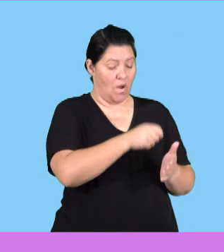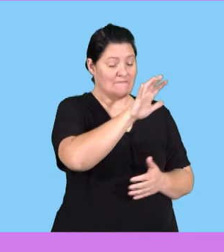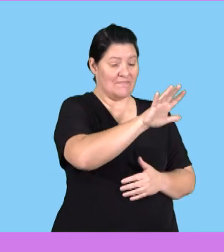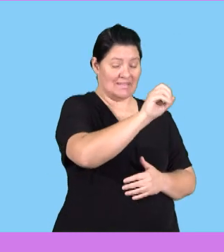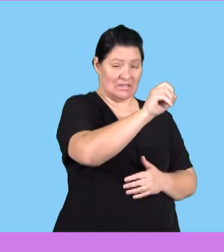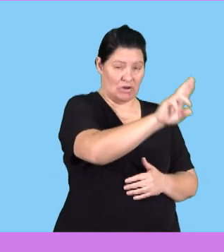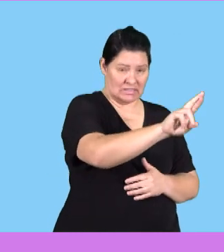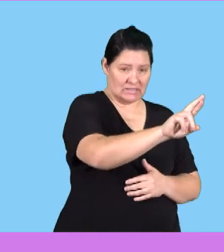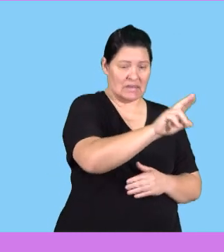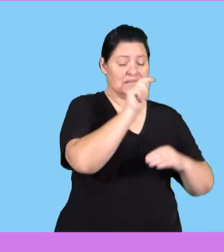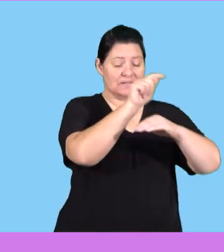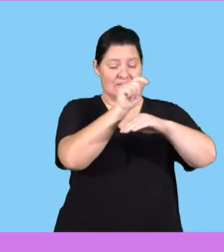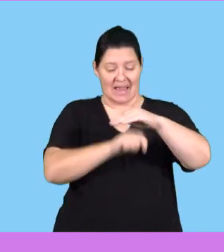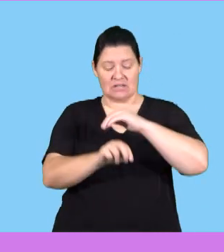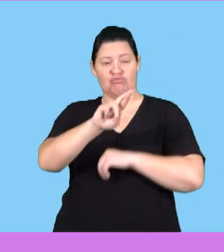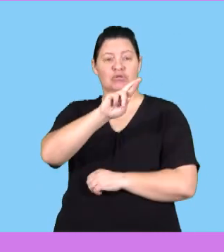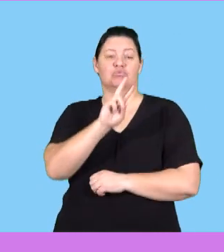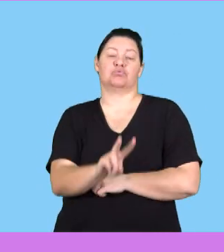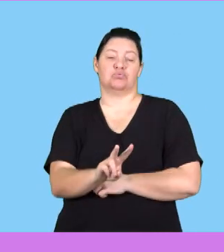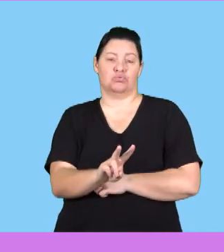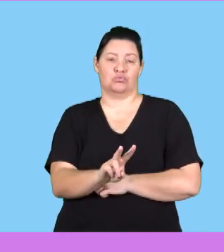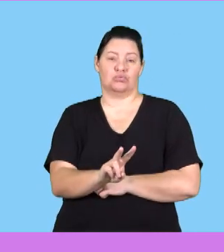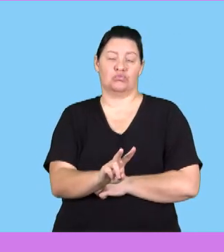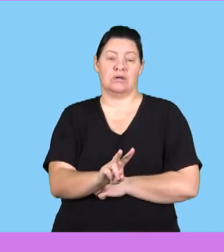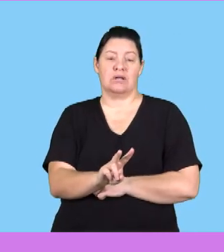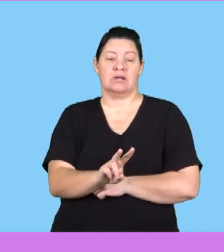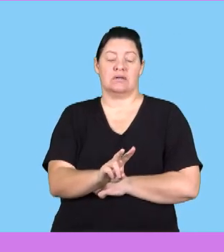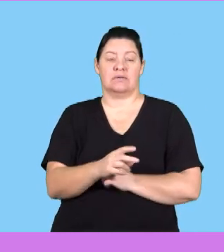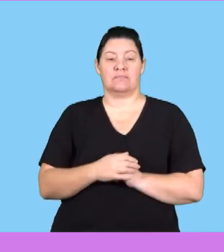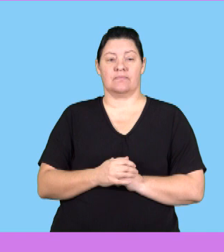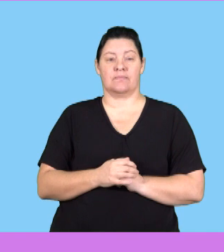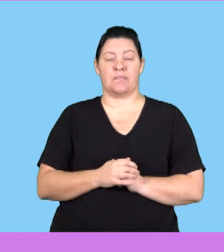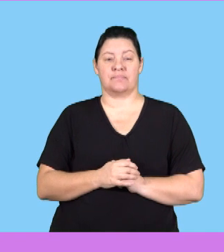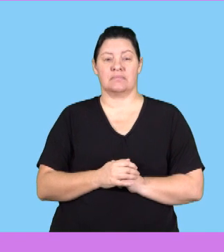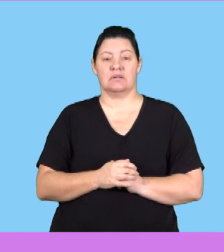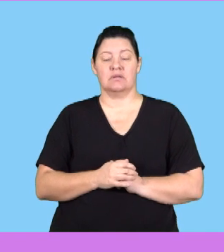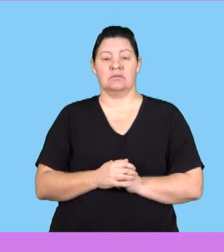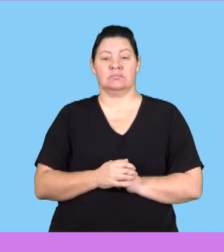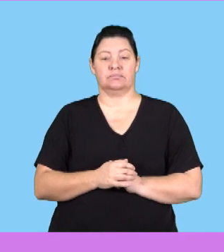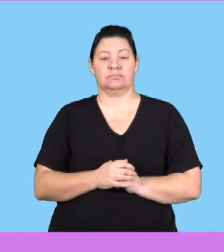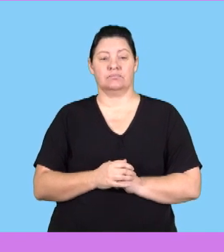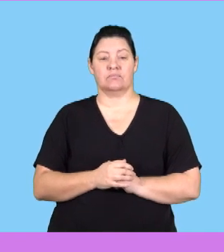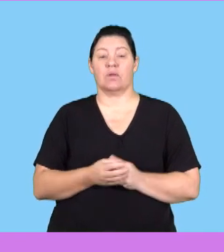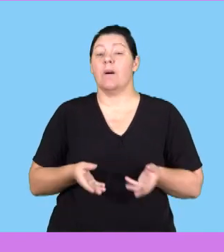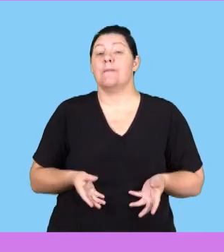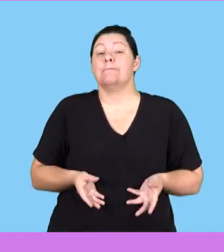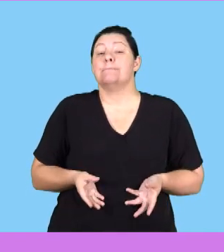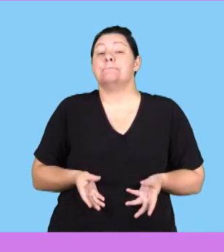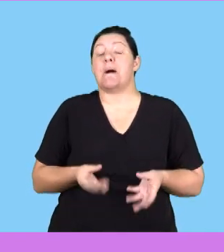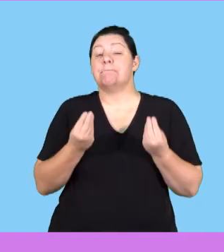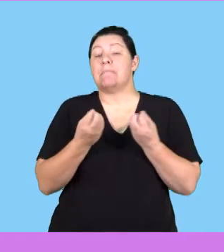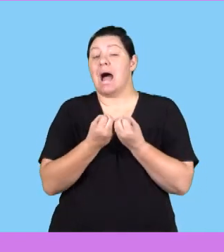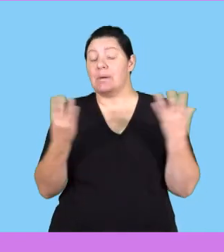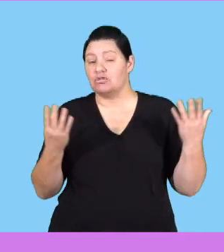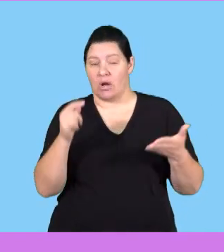rand, we can divide 50 rand with 2 rand. And then when we divide 50 rand with 2 rand, we